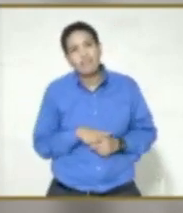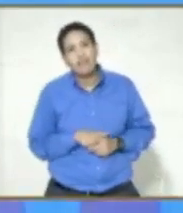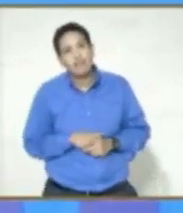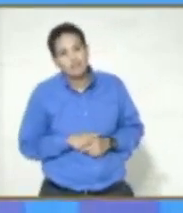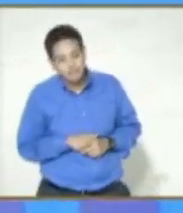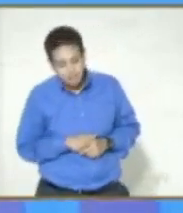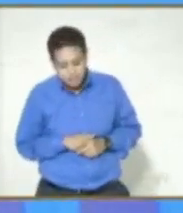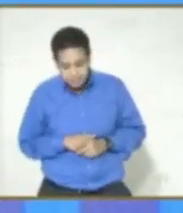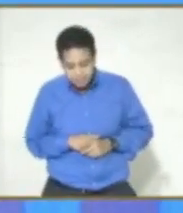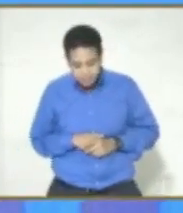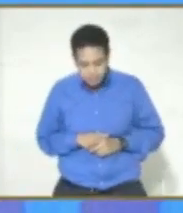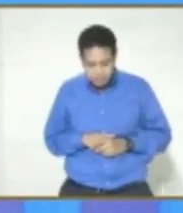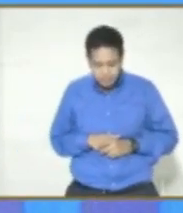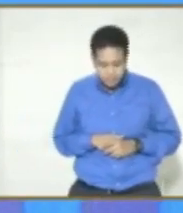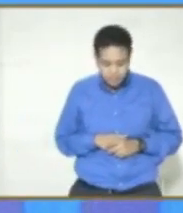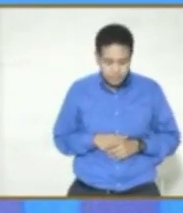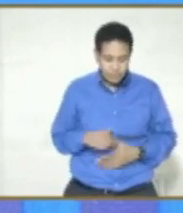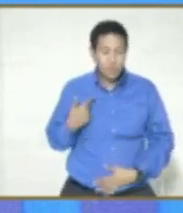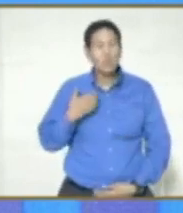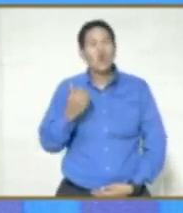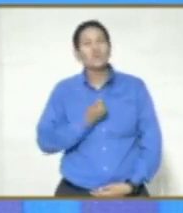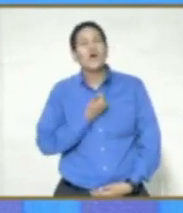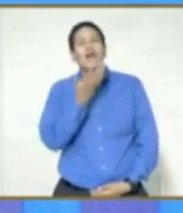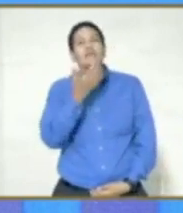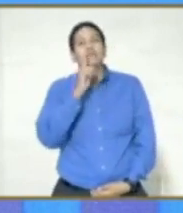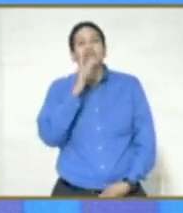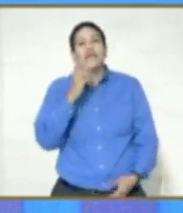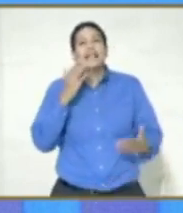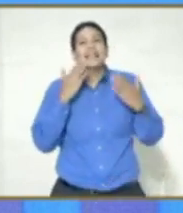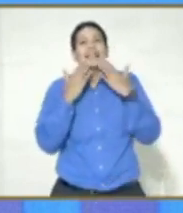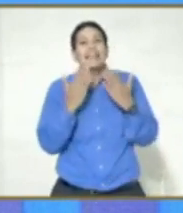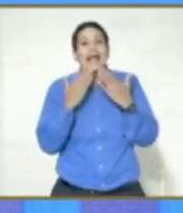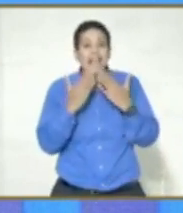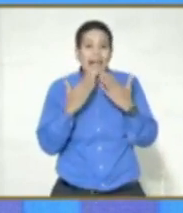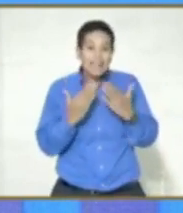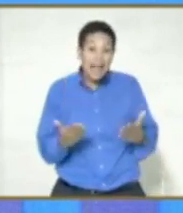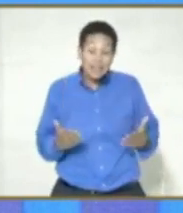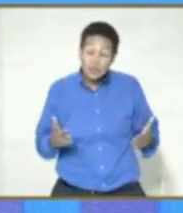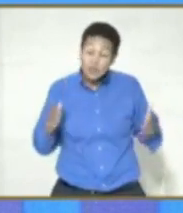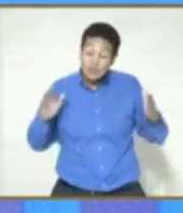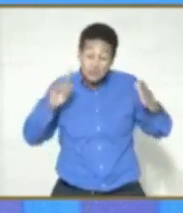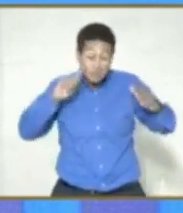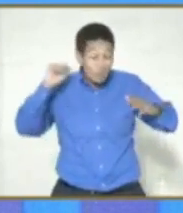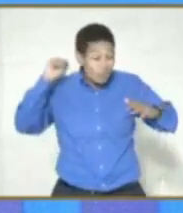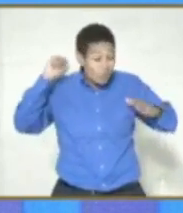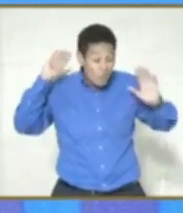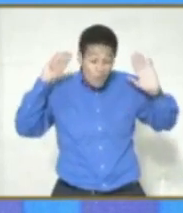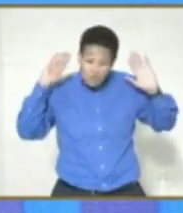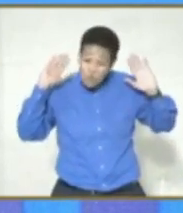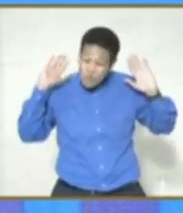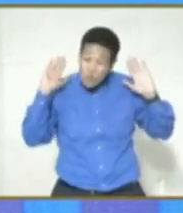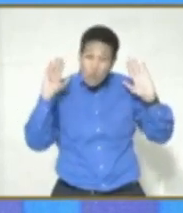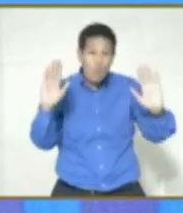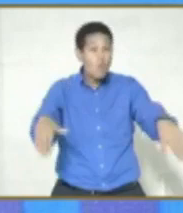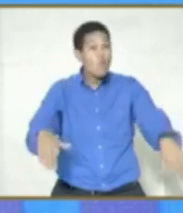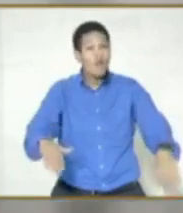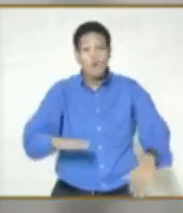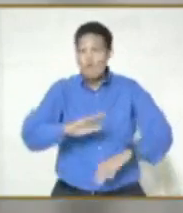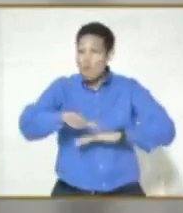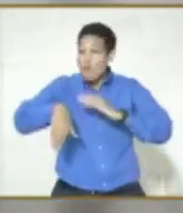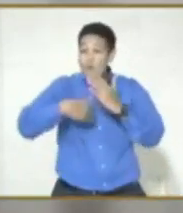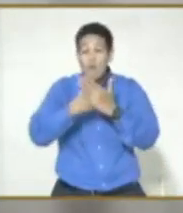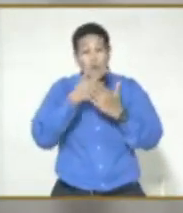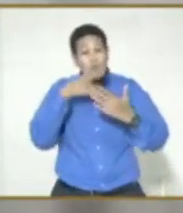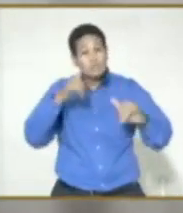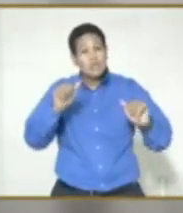Again, Minister, we want to express our sincere gratitude to all who have contributed and continue